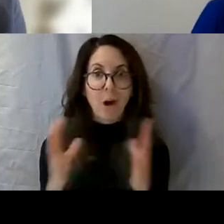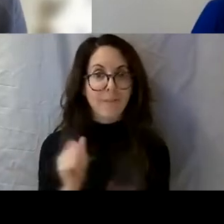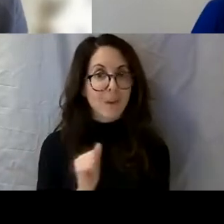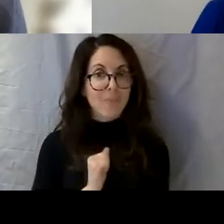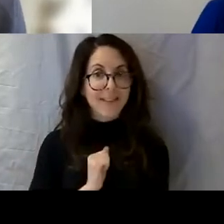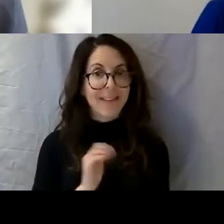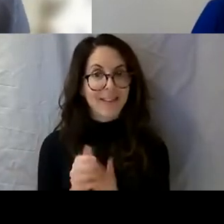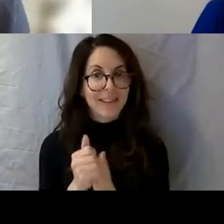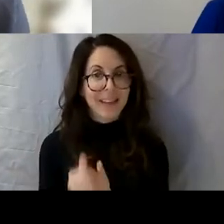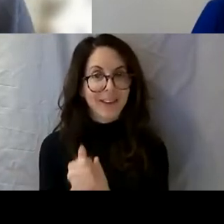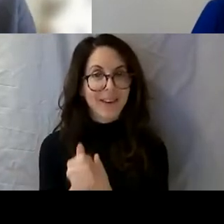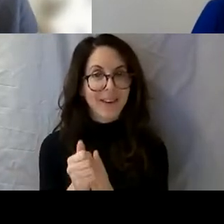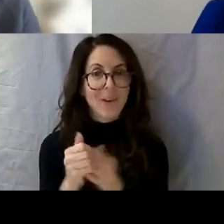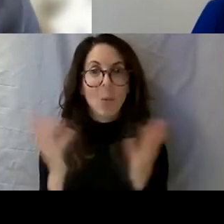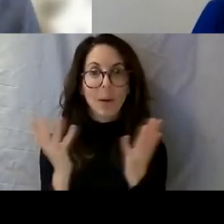this time was